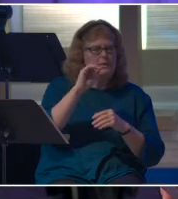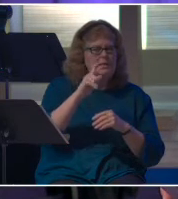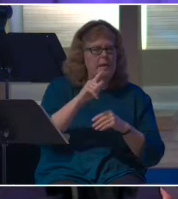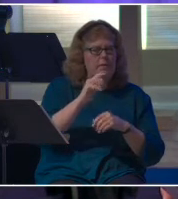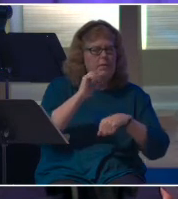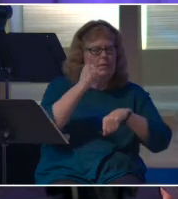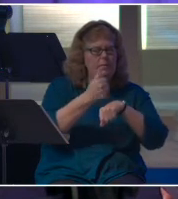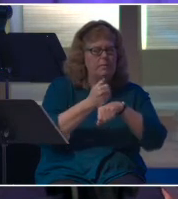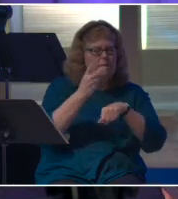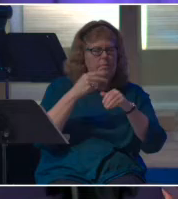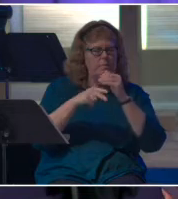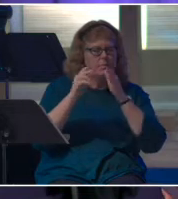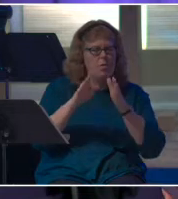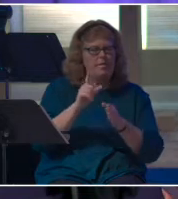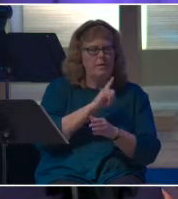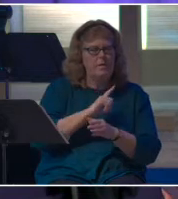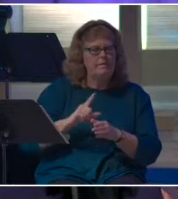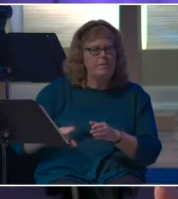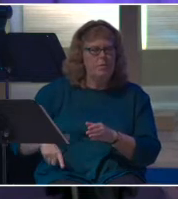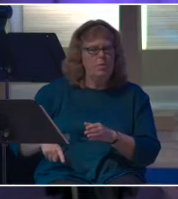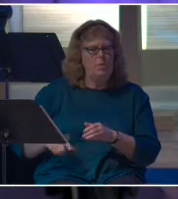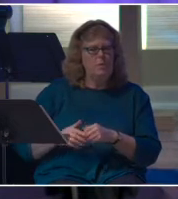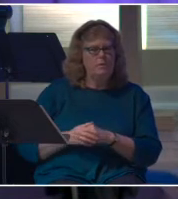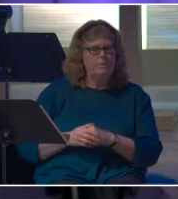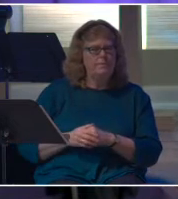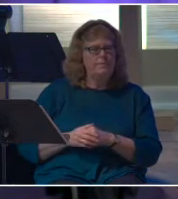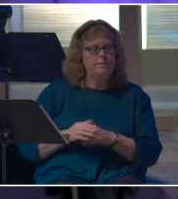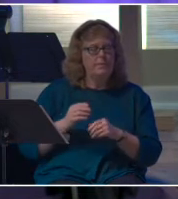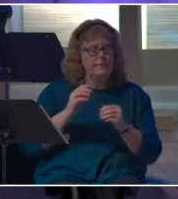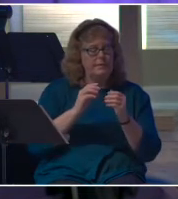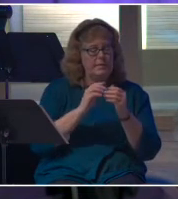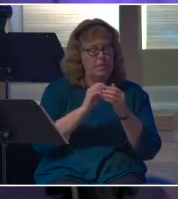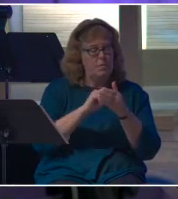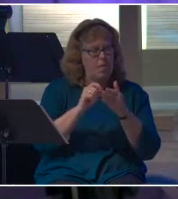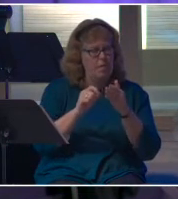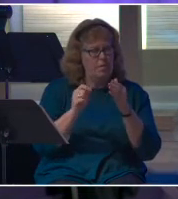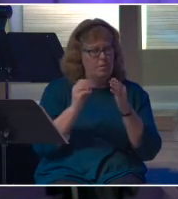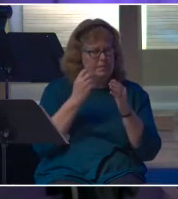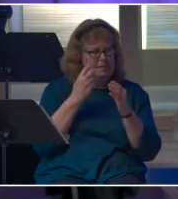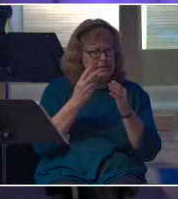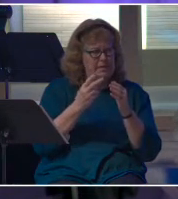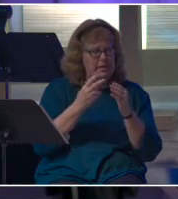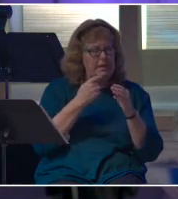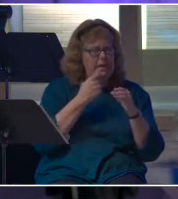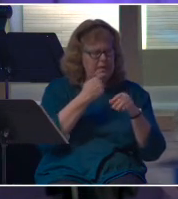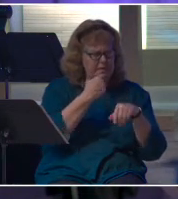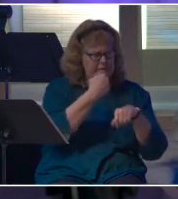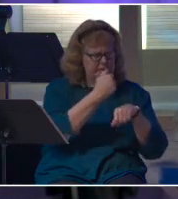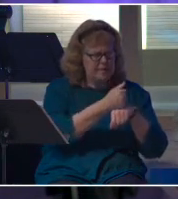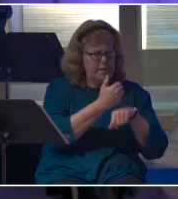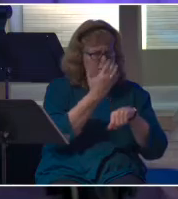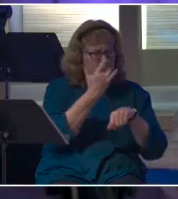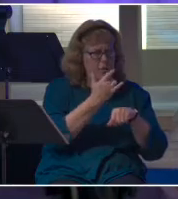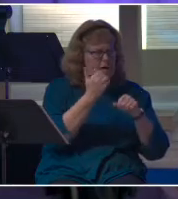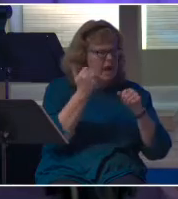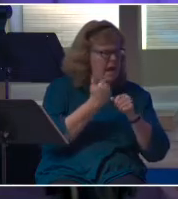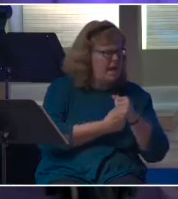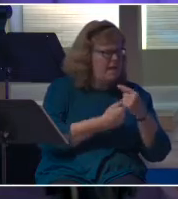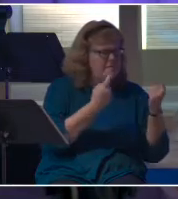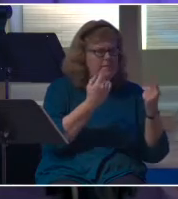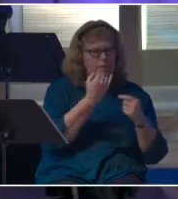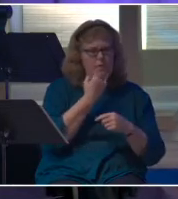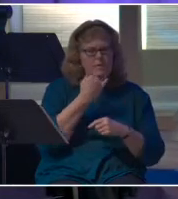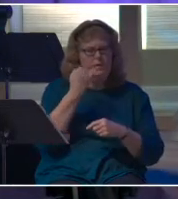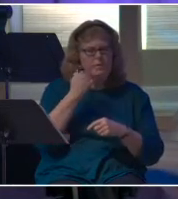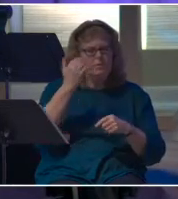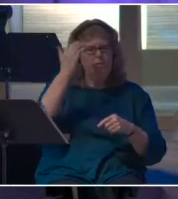established as a prophet of the Lord. So do you see what the author has done here? He's established early on. Everyone in